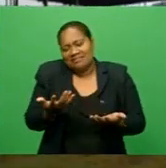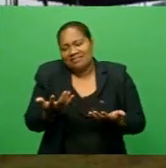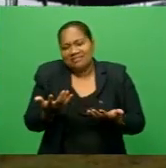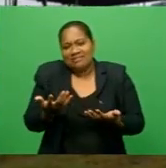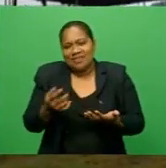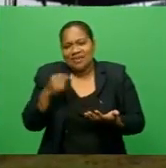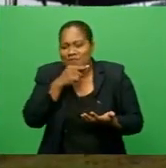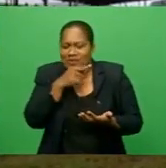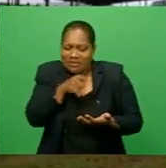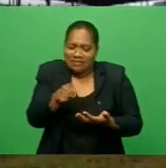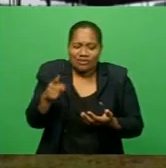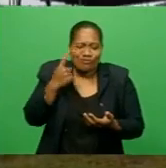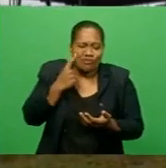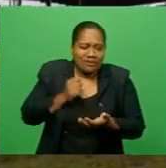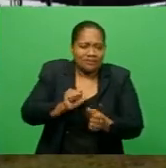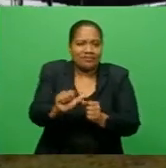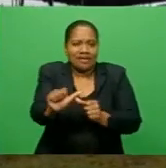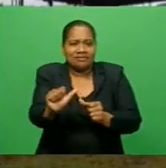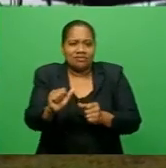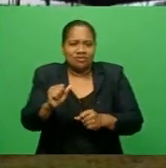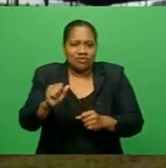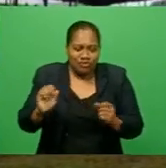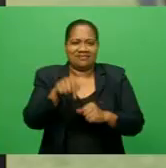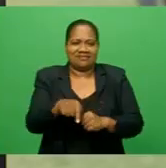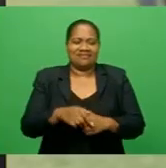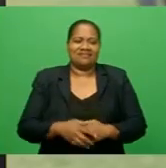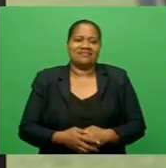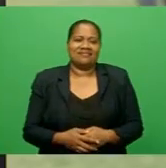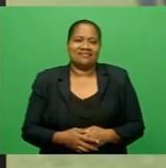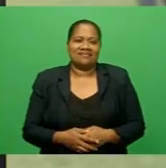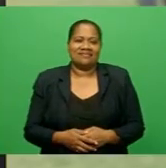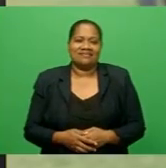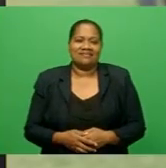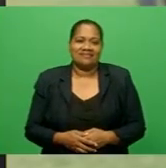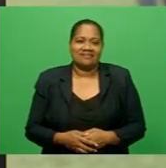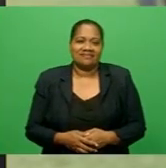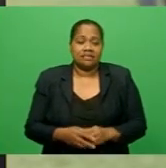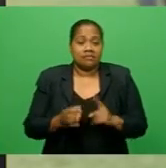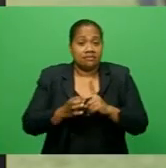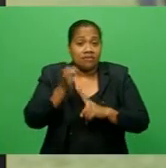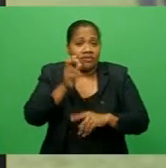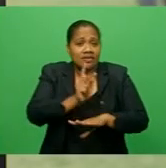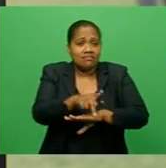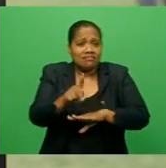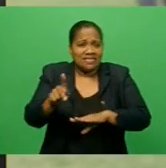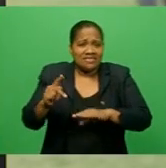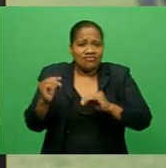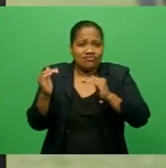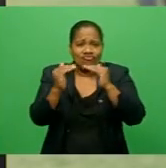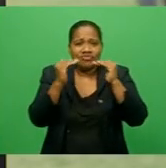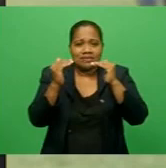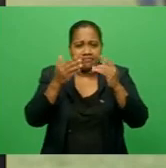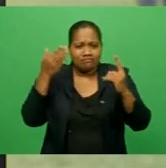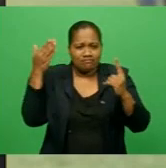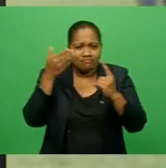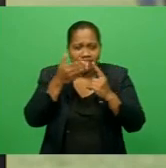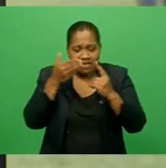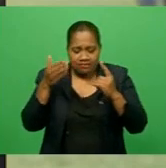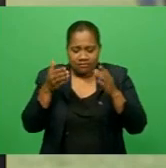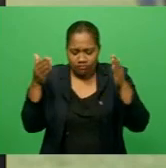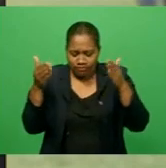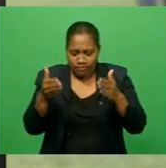boys are trying their best to give their best in this condition. Improving its Pacific ranking is the main focus for Taj